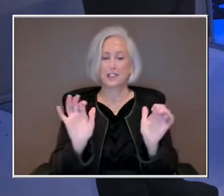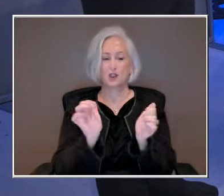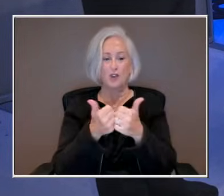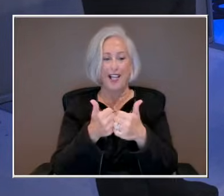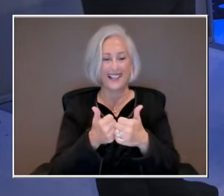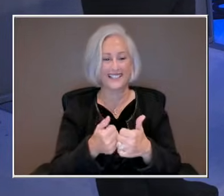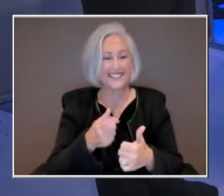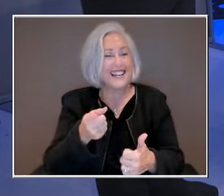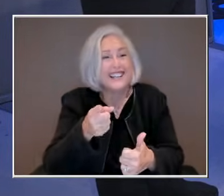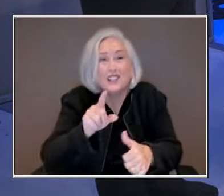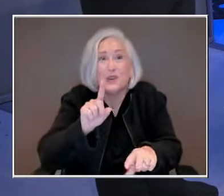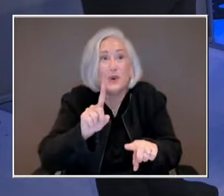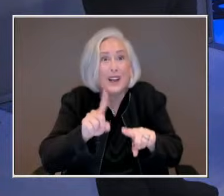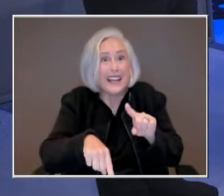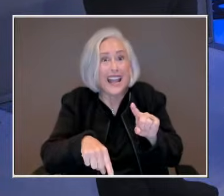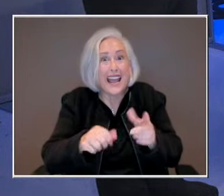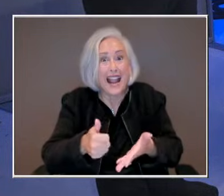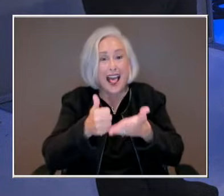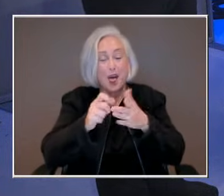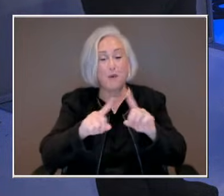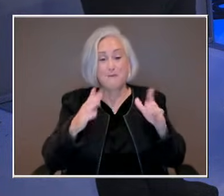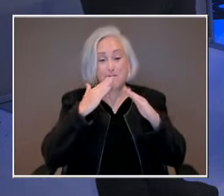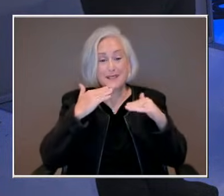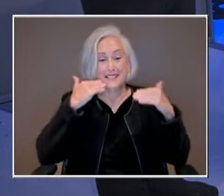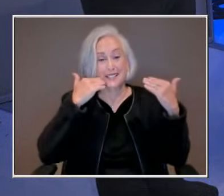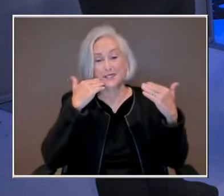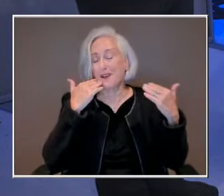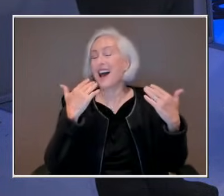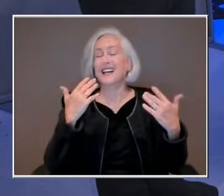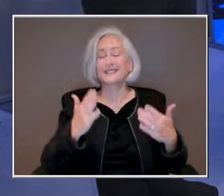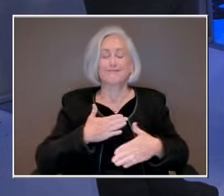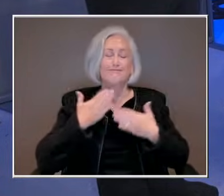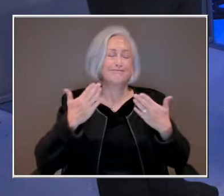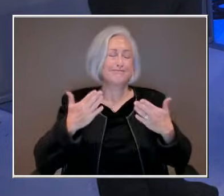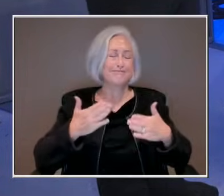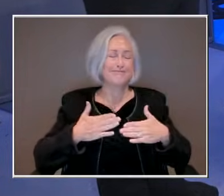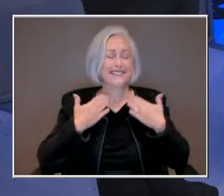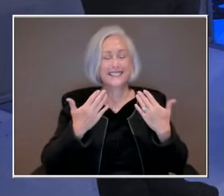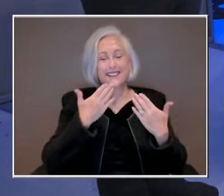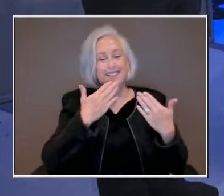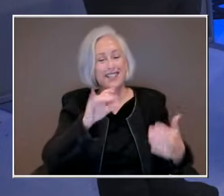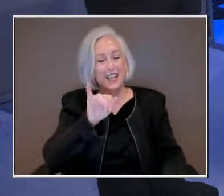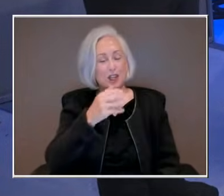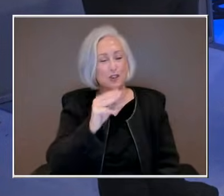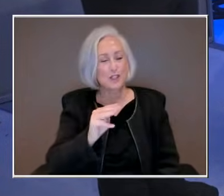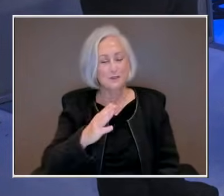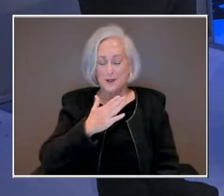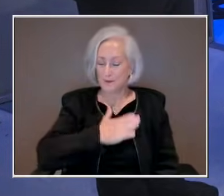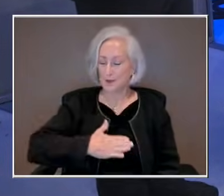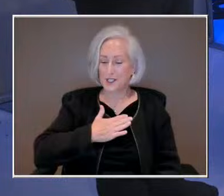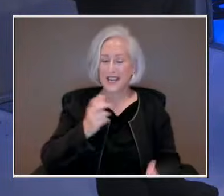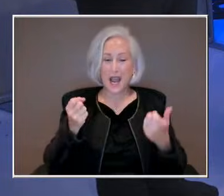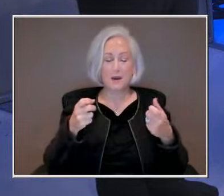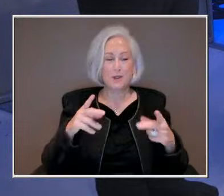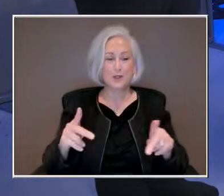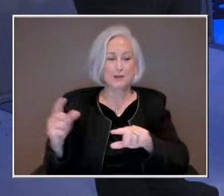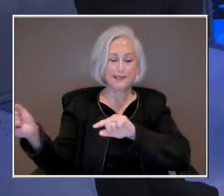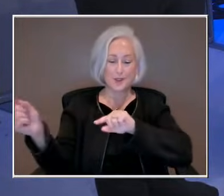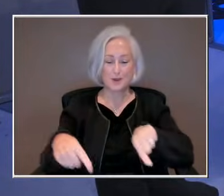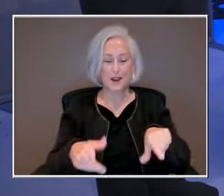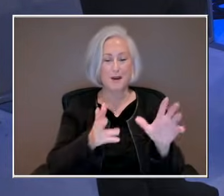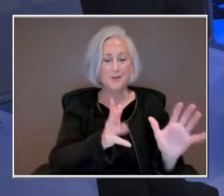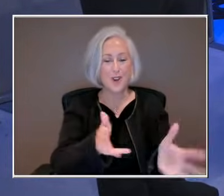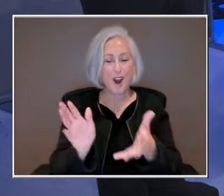No, Yeah. No, it Yeah. makes me so happy. Jim, thank you. Very much. I apprate are wonderful. the opportunity to wonderful. talk about Oh, it. this was so